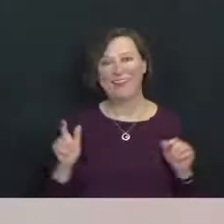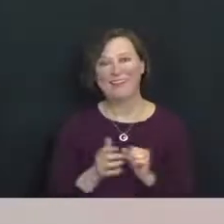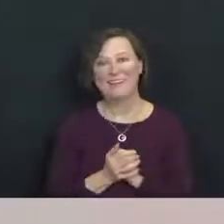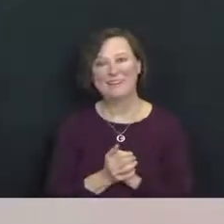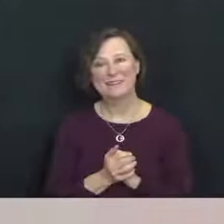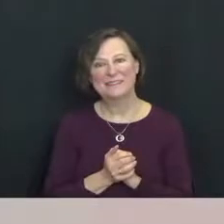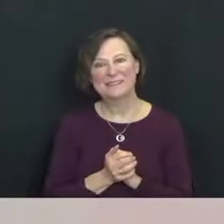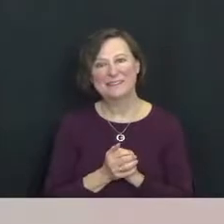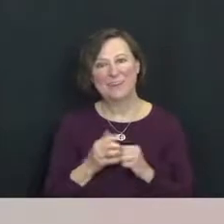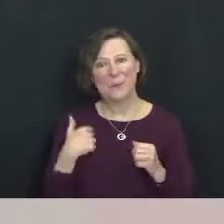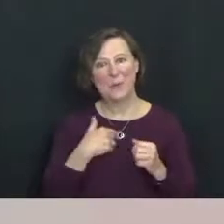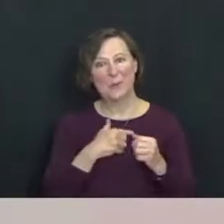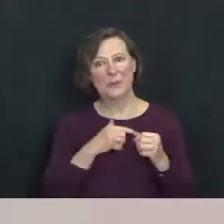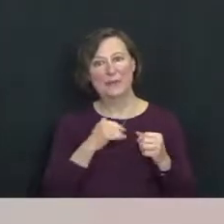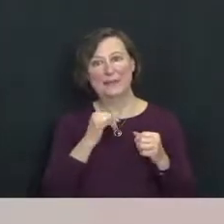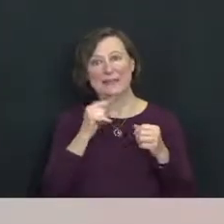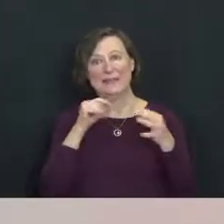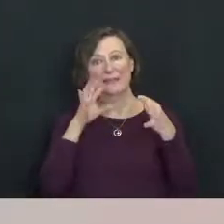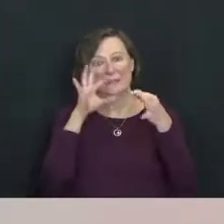how it connects us